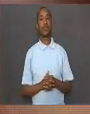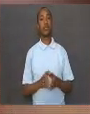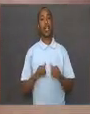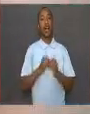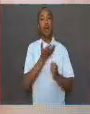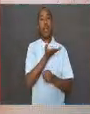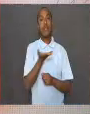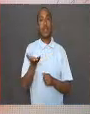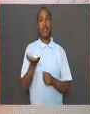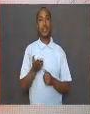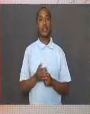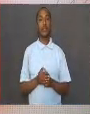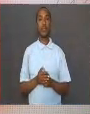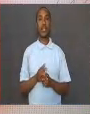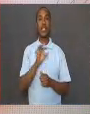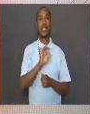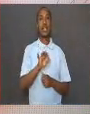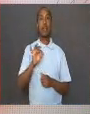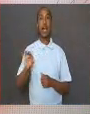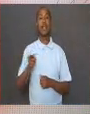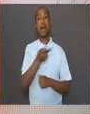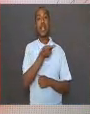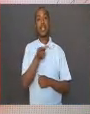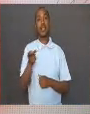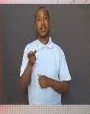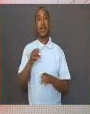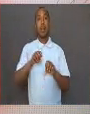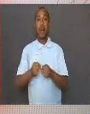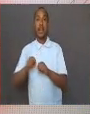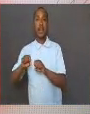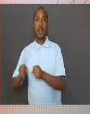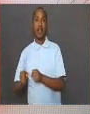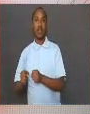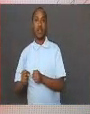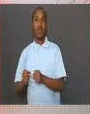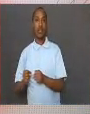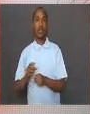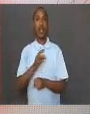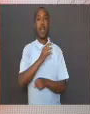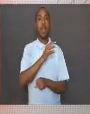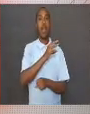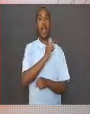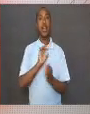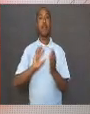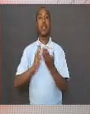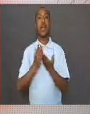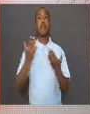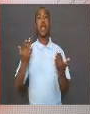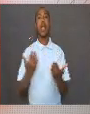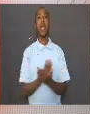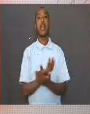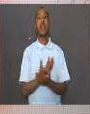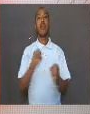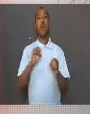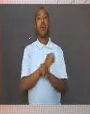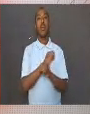disappears. However, the plant particles break down and become